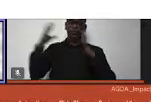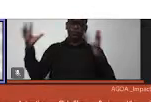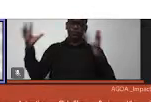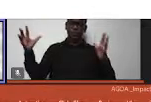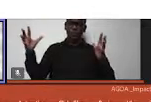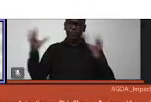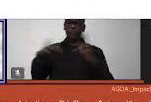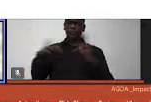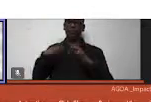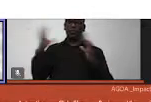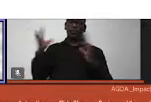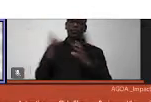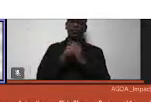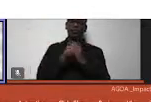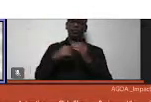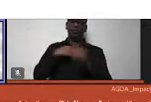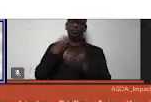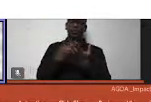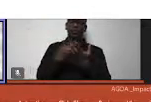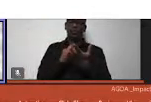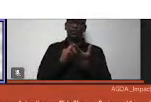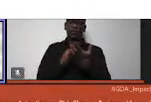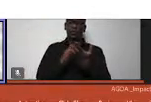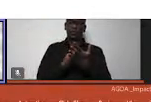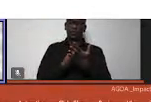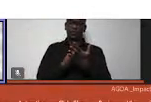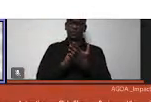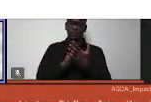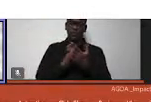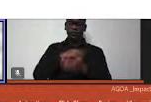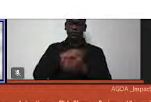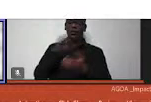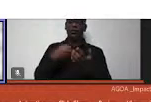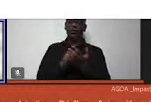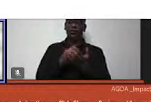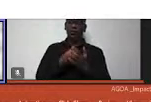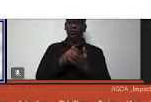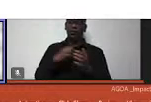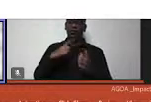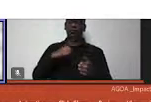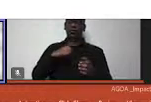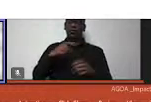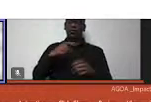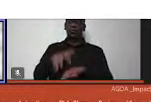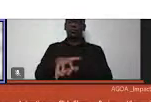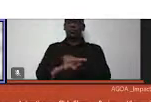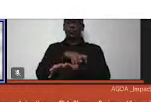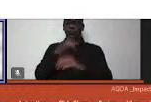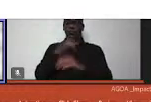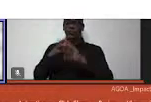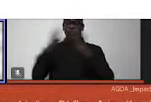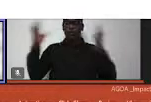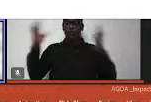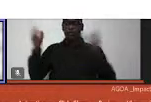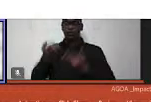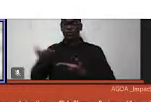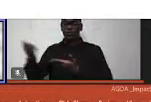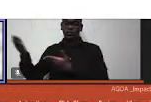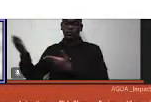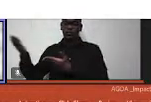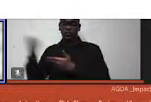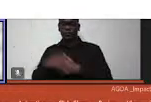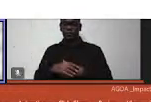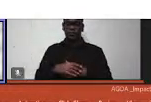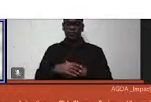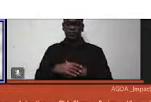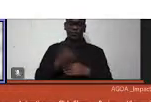economy, particularly our economy, because agriculture is such a large export. And with that, it would have a massive impact on the number